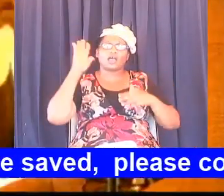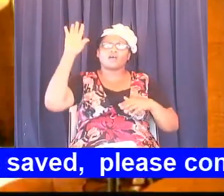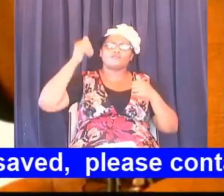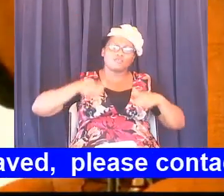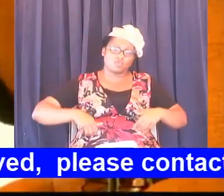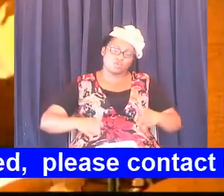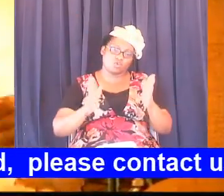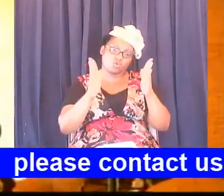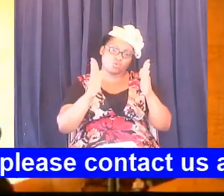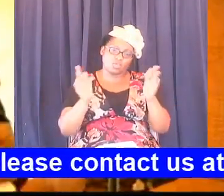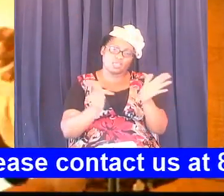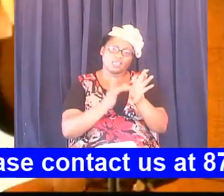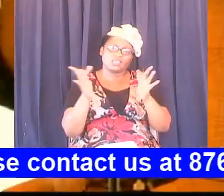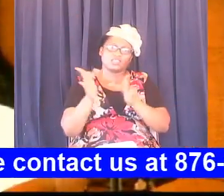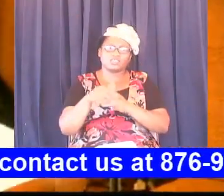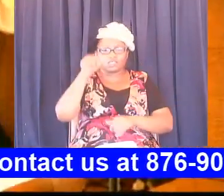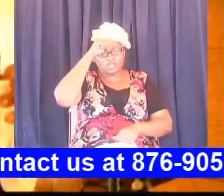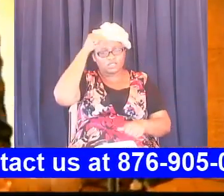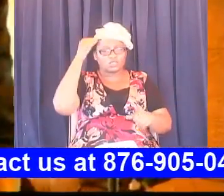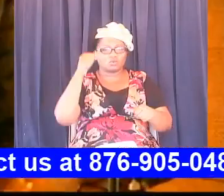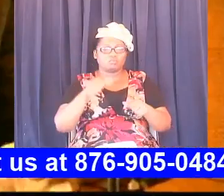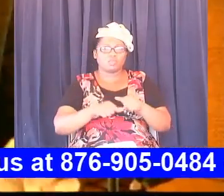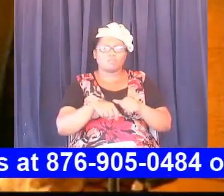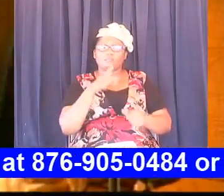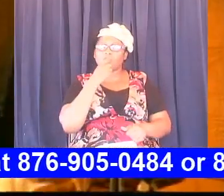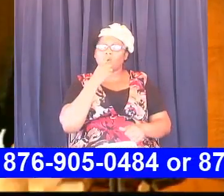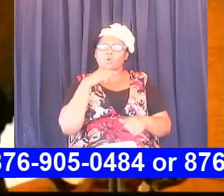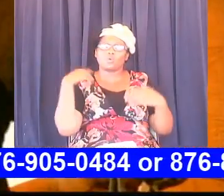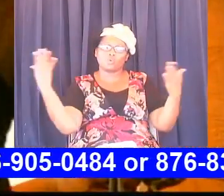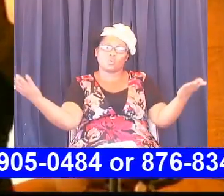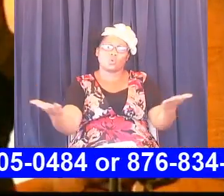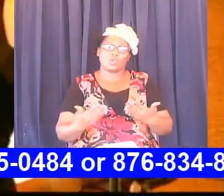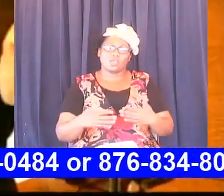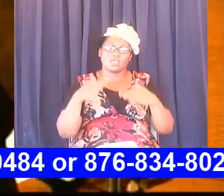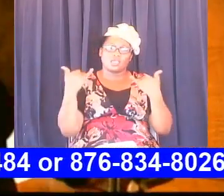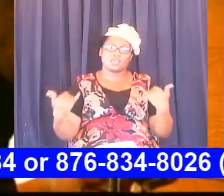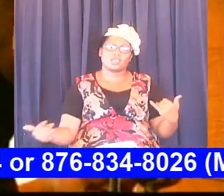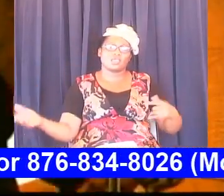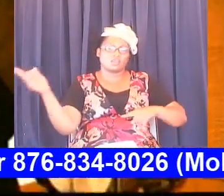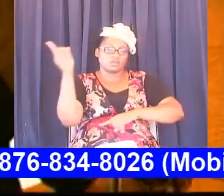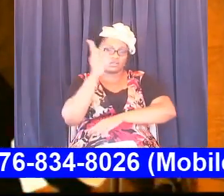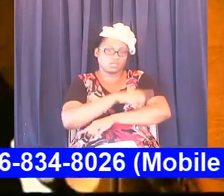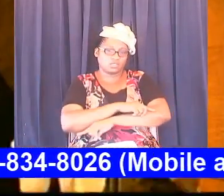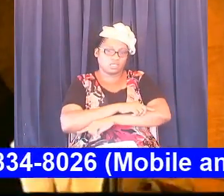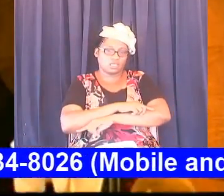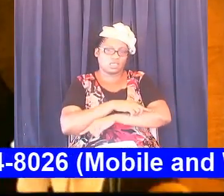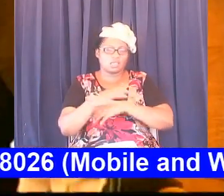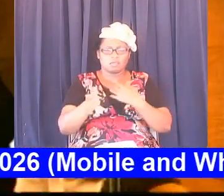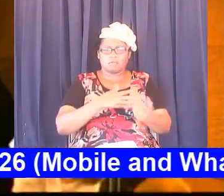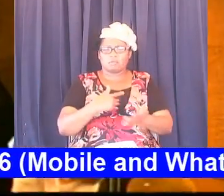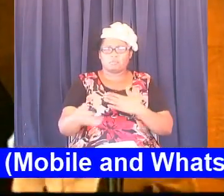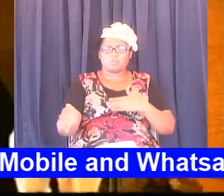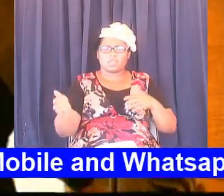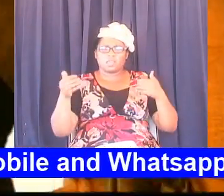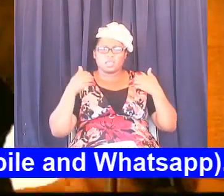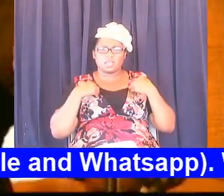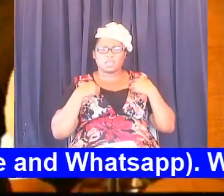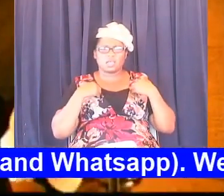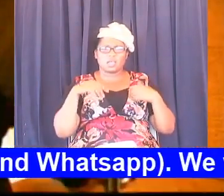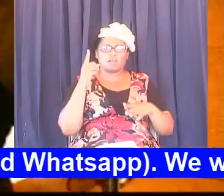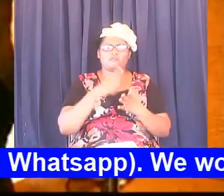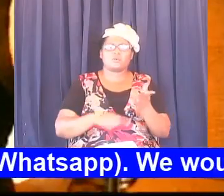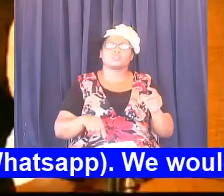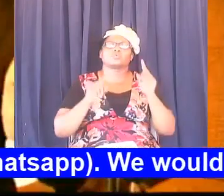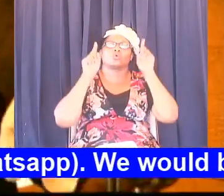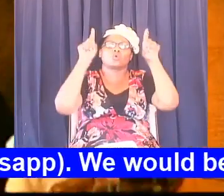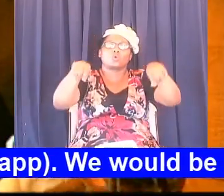that are here today, those that are watching, God. They may not have one meal to go home to, God. But I pray,